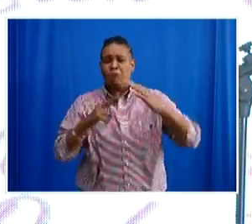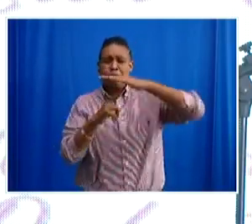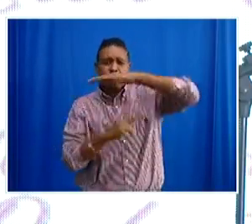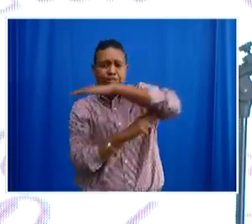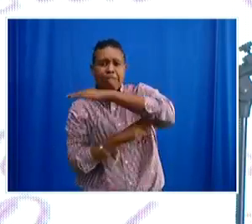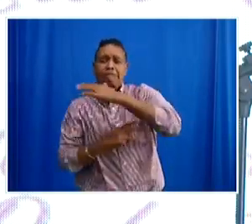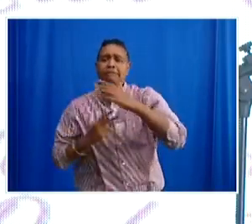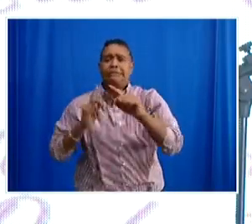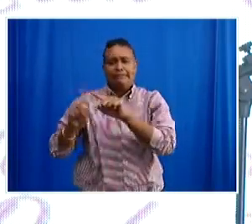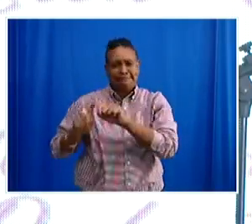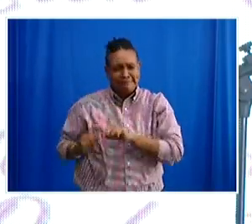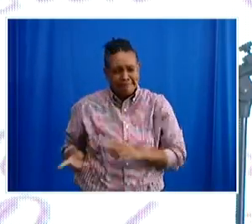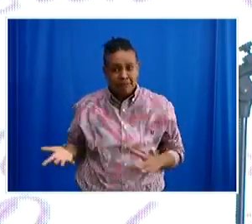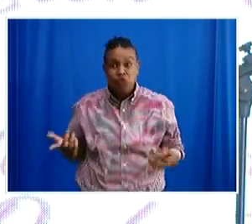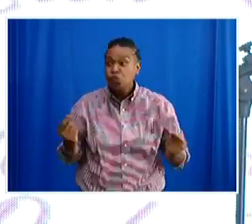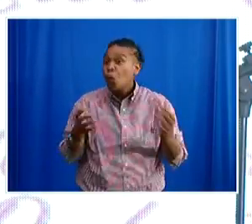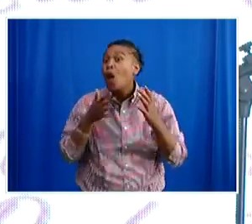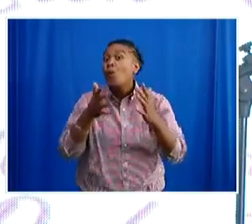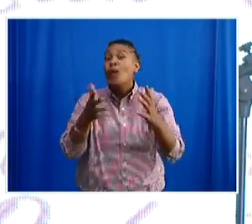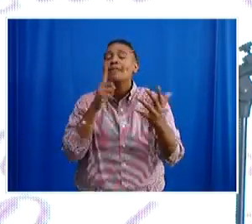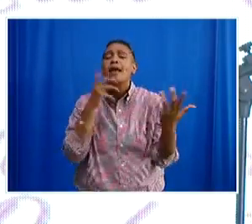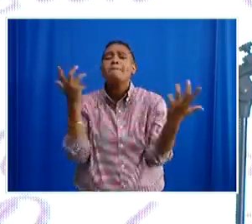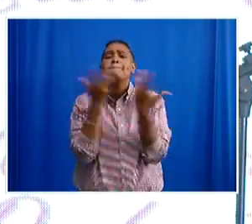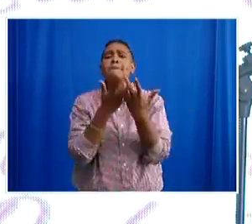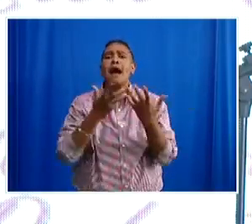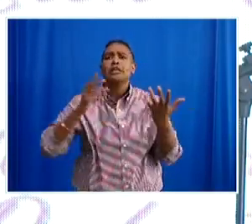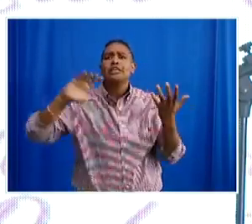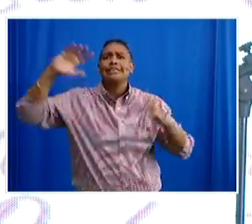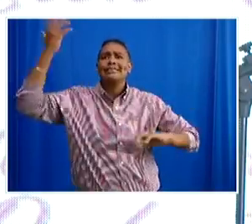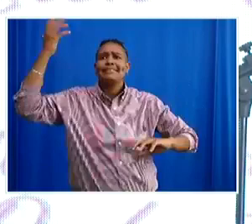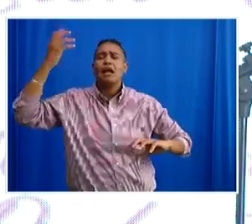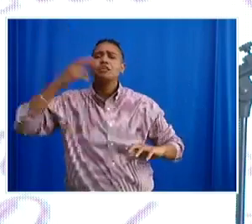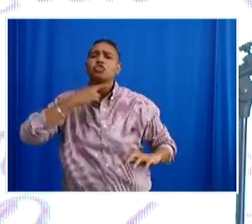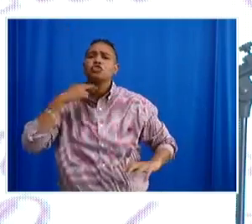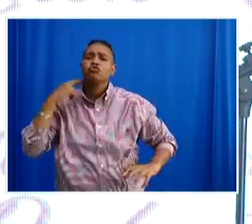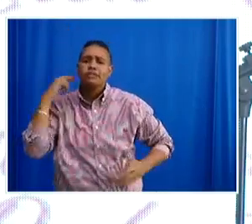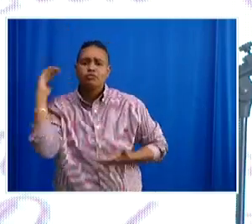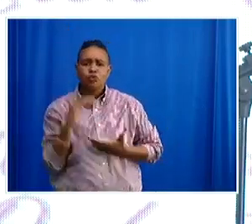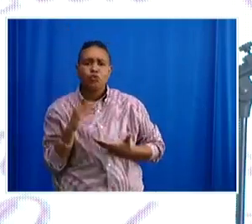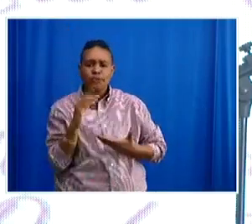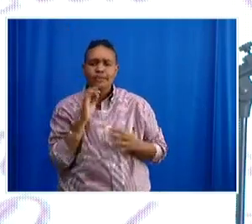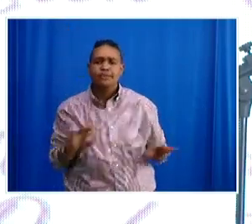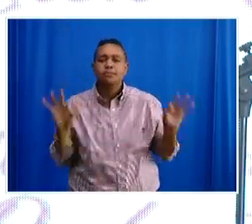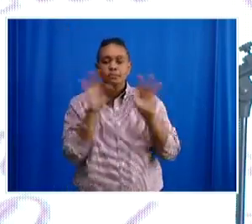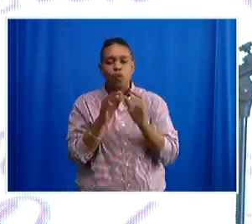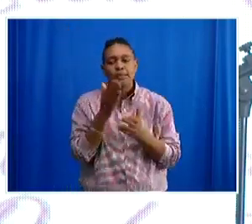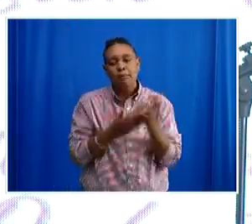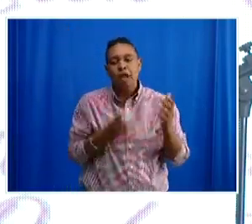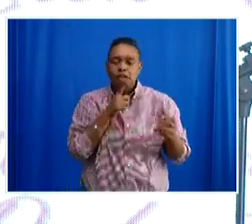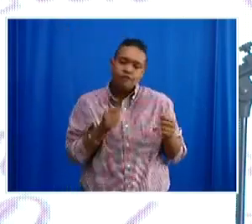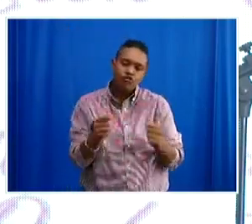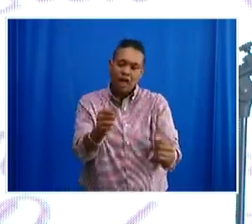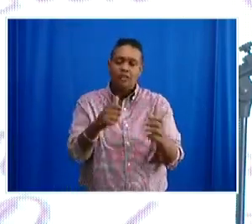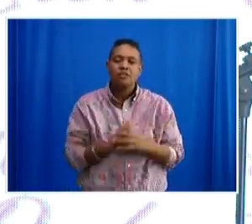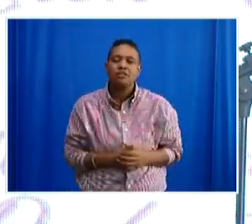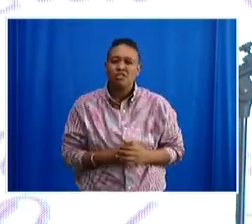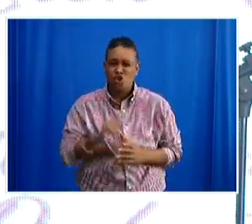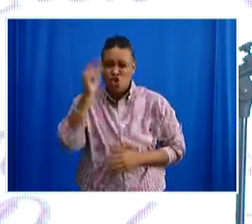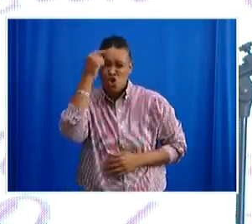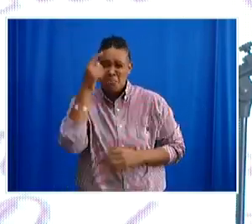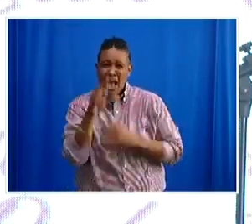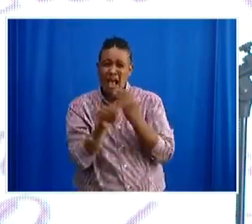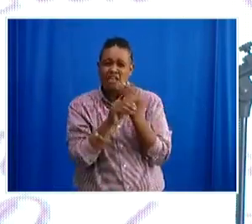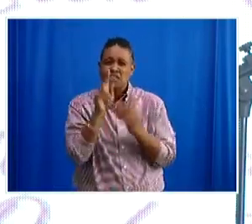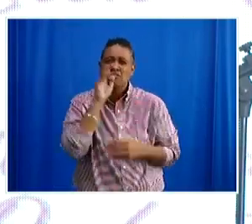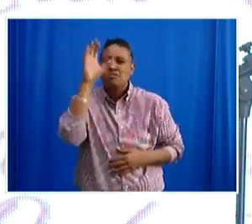is compatible with disaster minimization is a crucial part of the strategy. The government has also